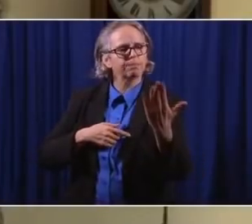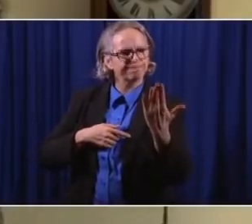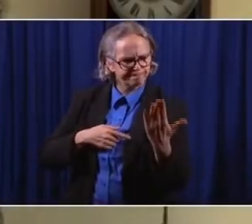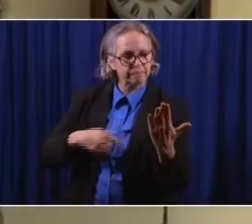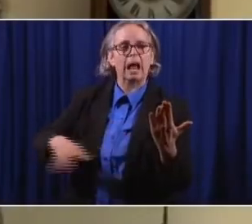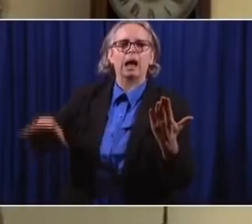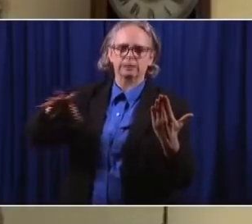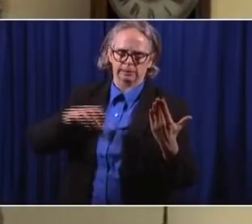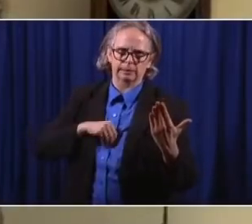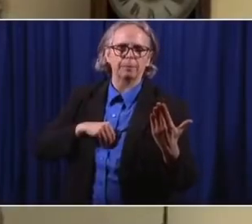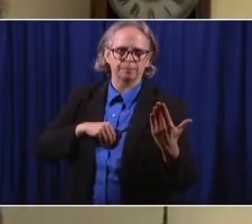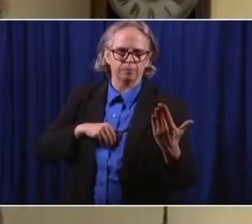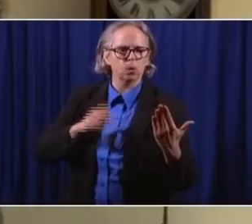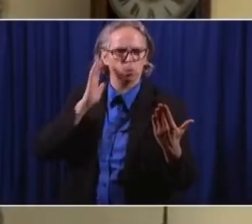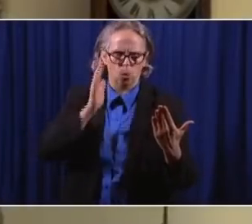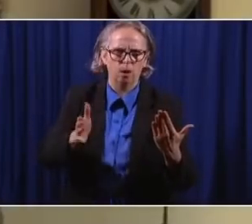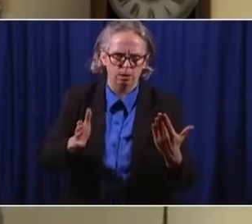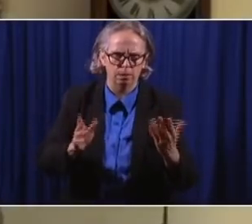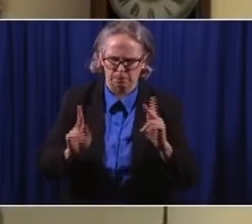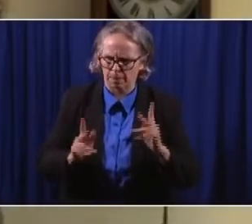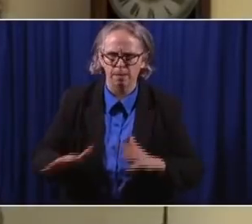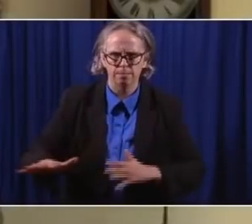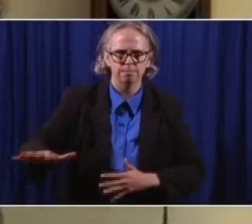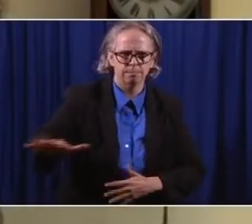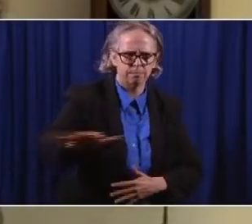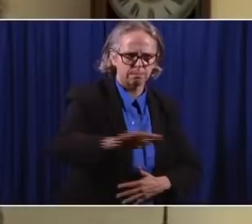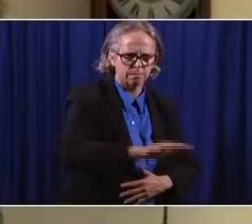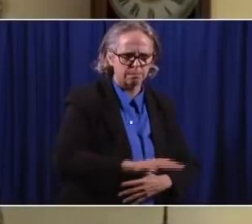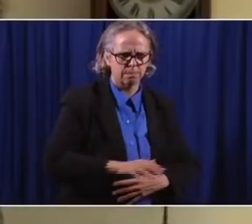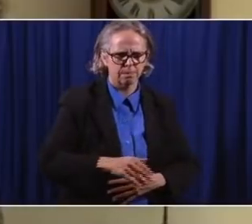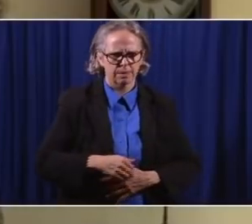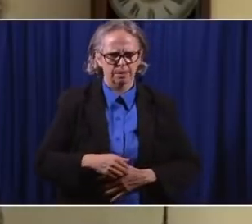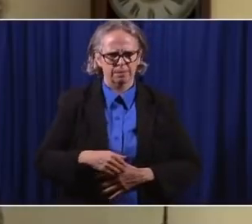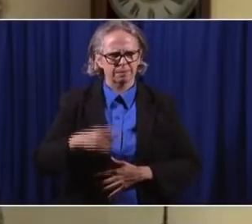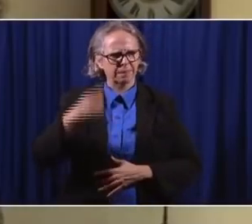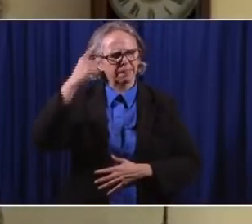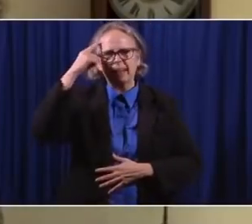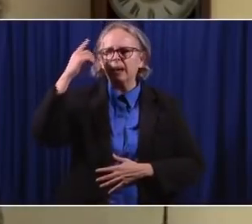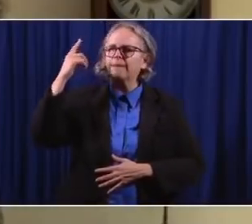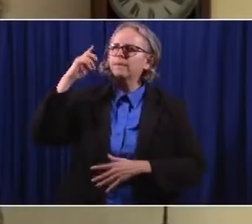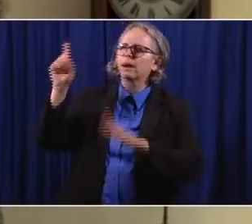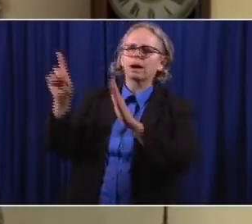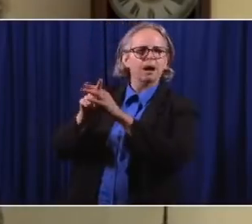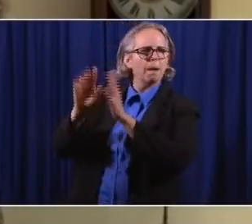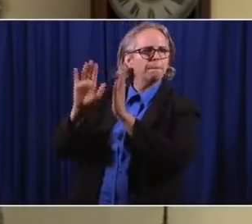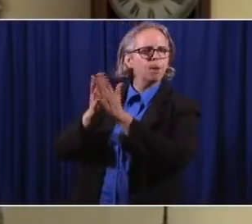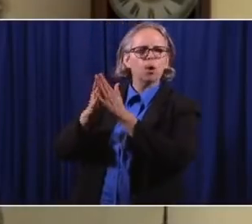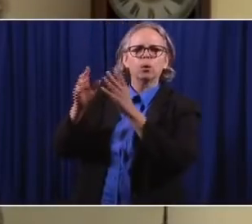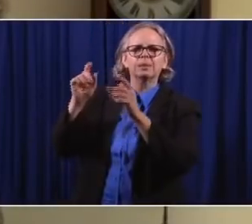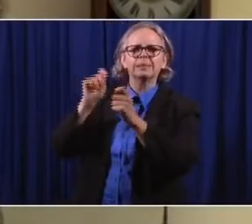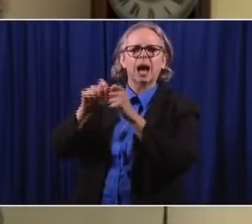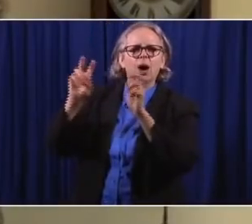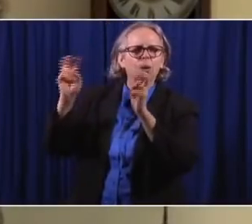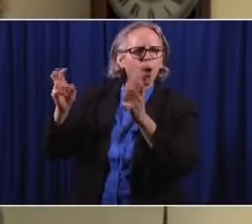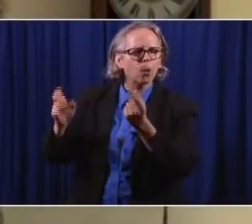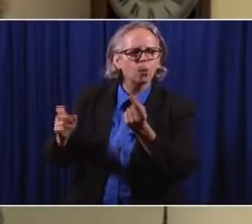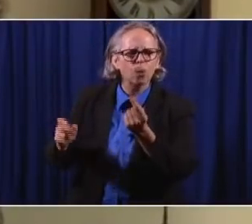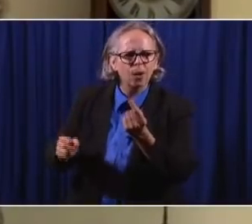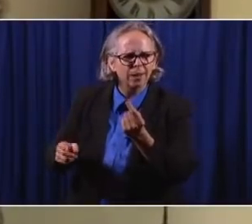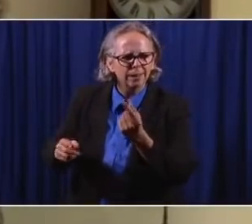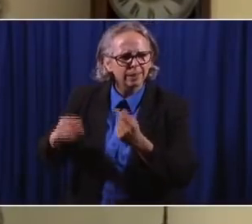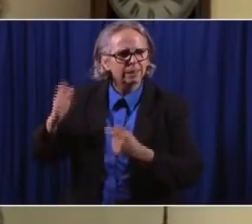I'm reminded of a book, and I don't have the quote in front of me, but when I was in junior